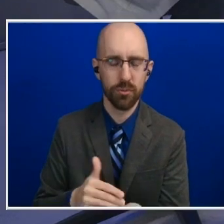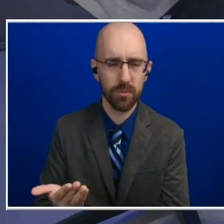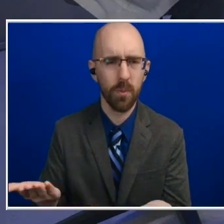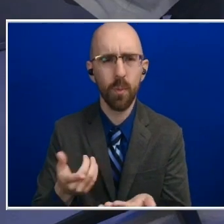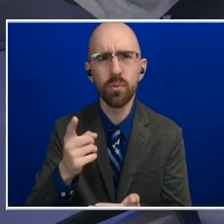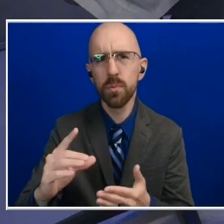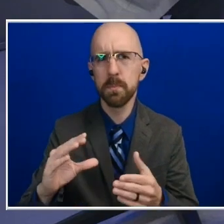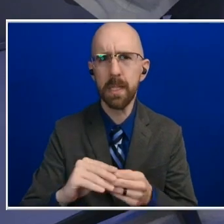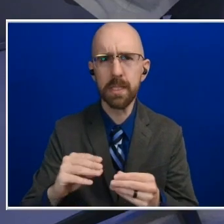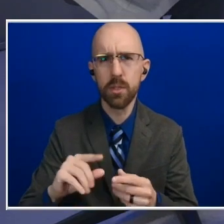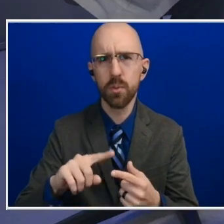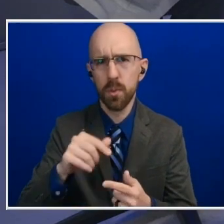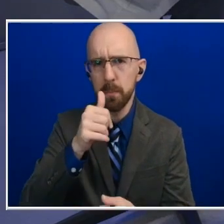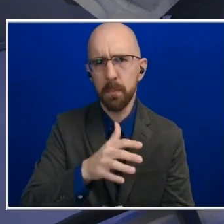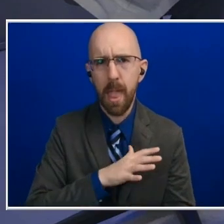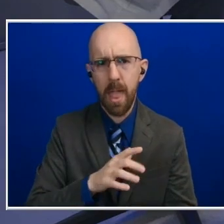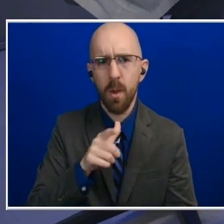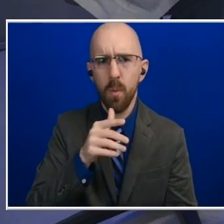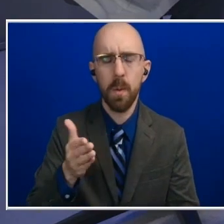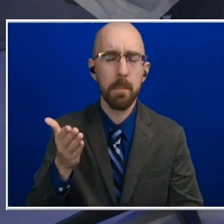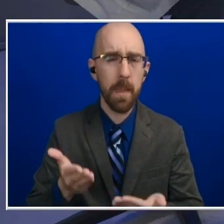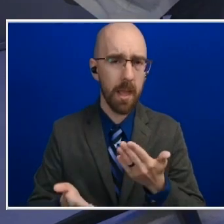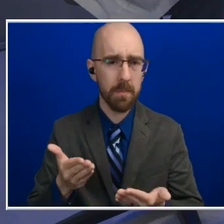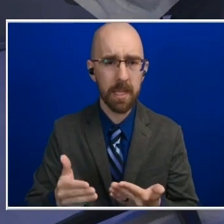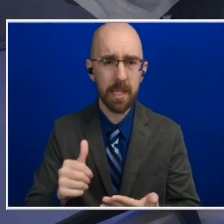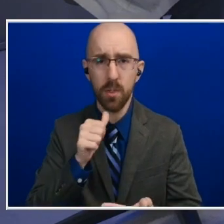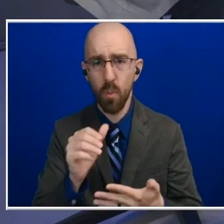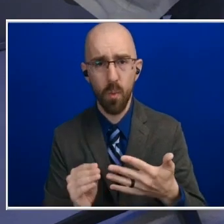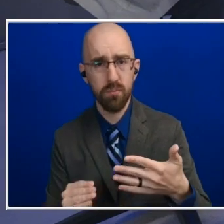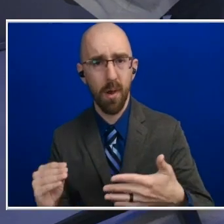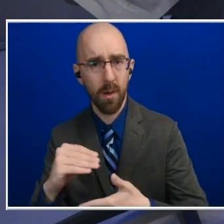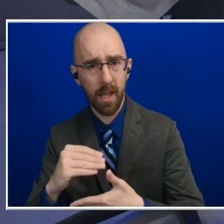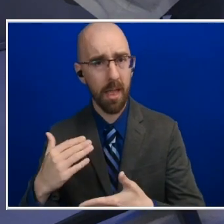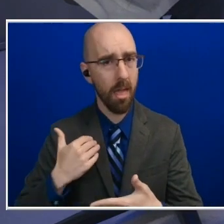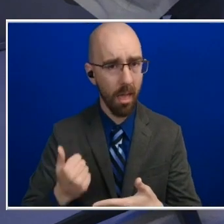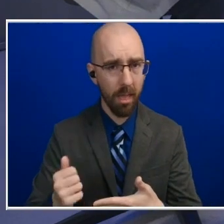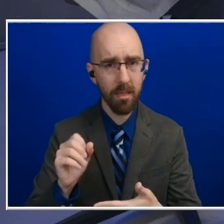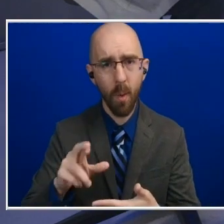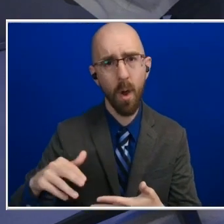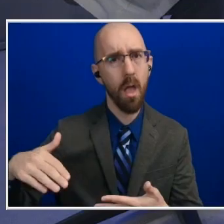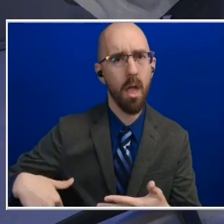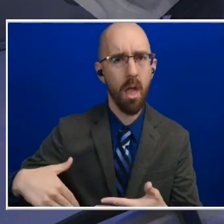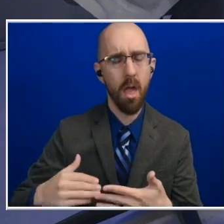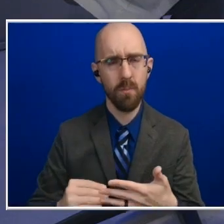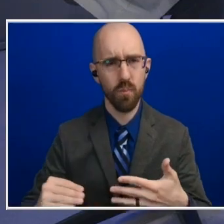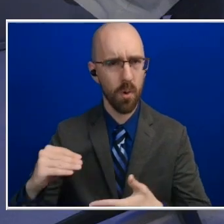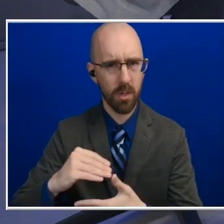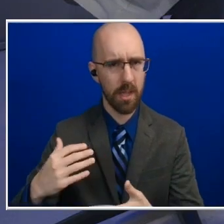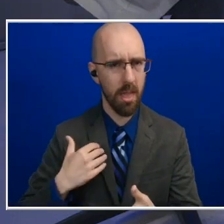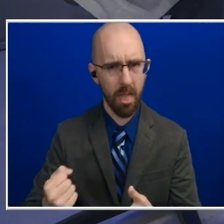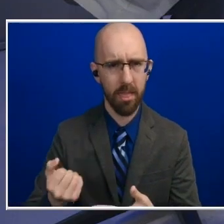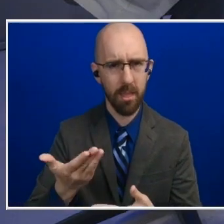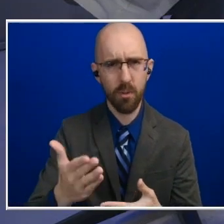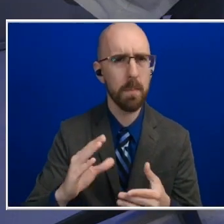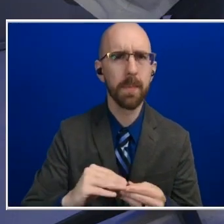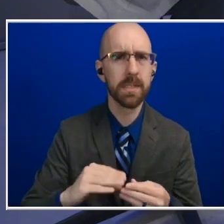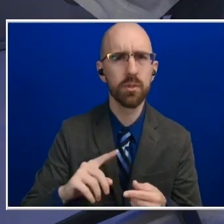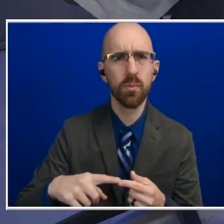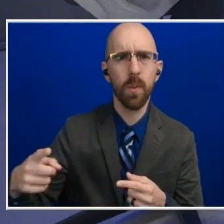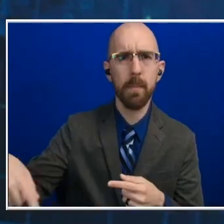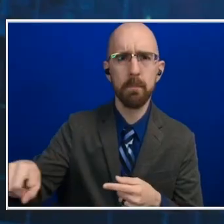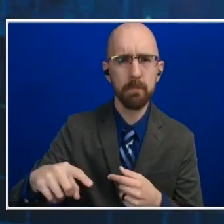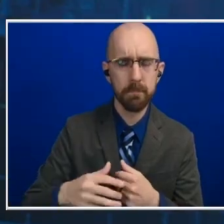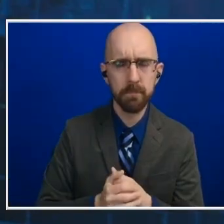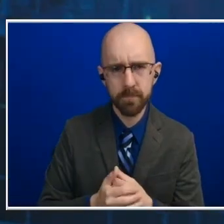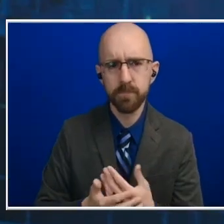men who maybe don't prioritize their health or have yet to prioritize their health? That we need to be